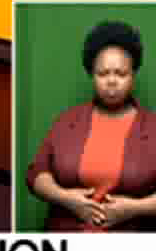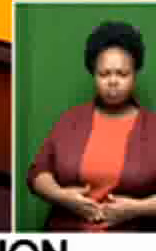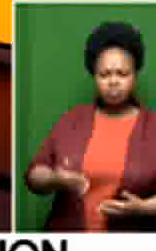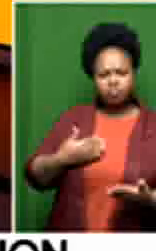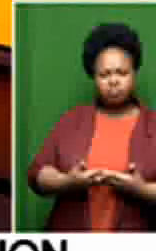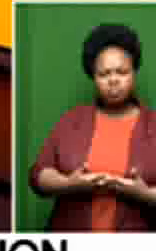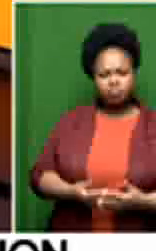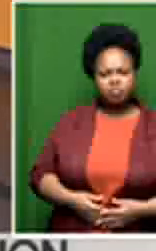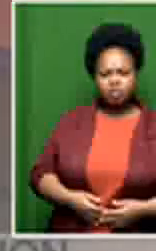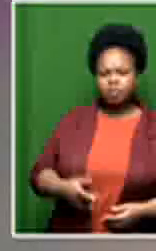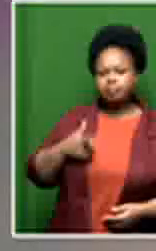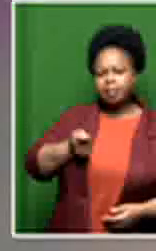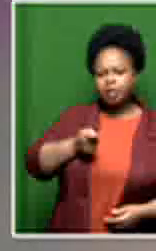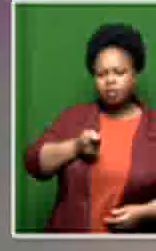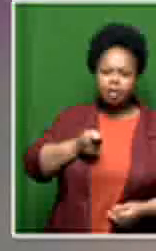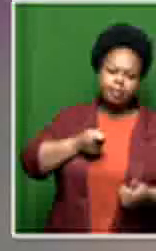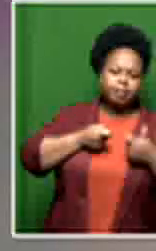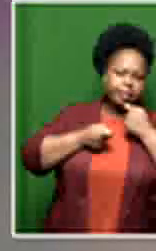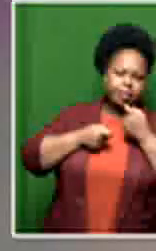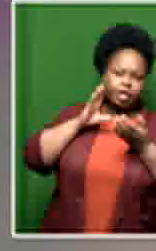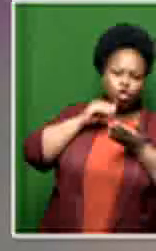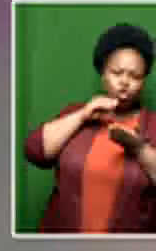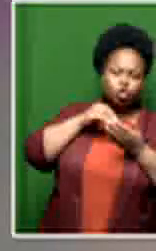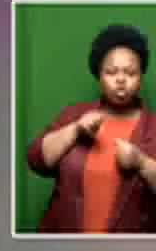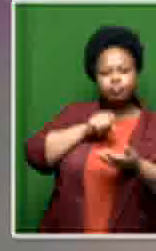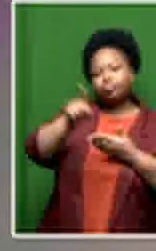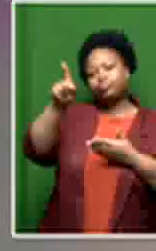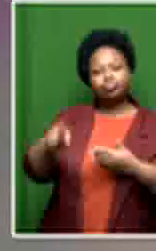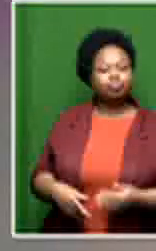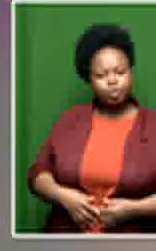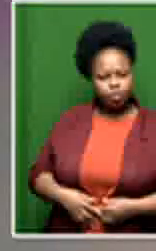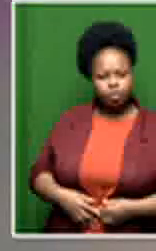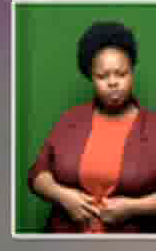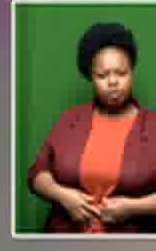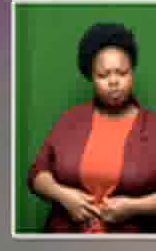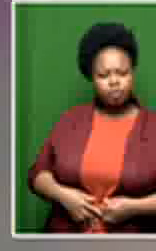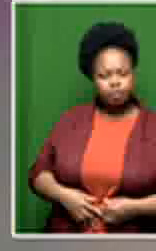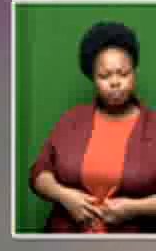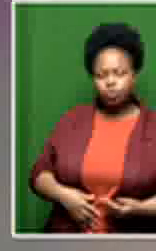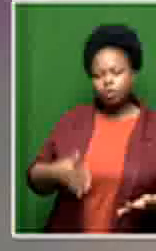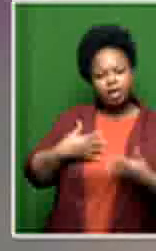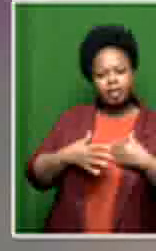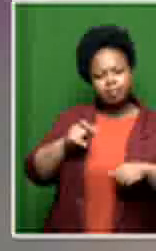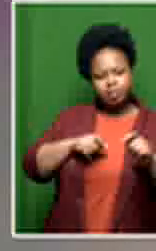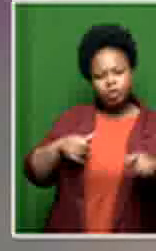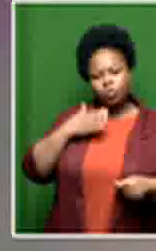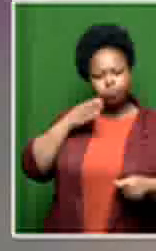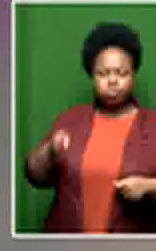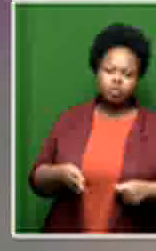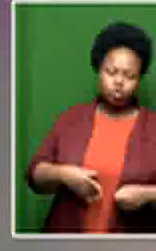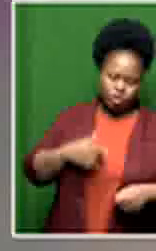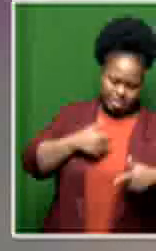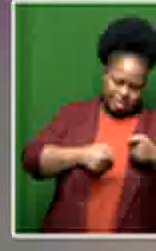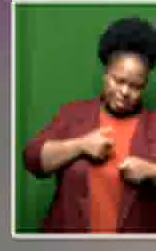talk, press record, and then just talk, and send it to the masses in the homepage instead of